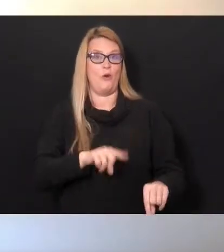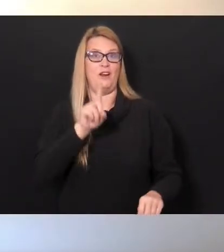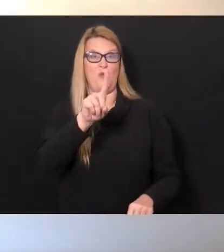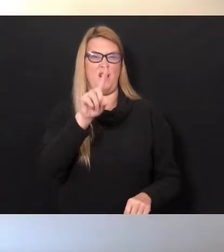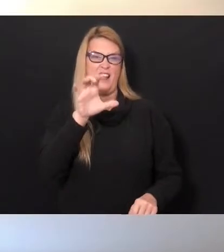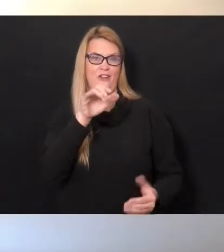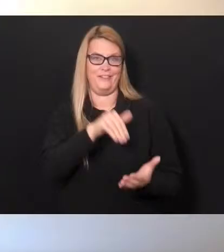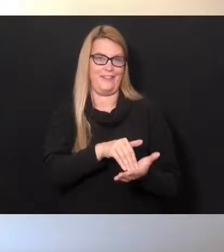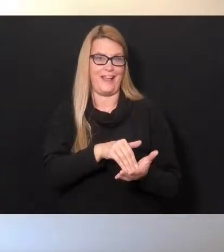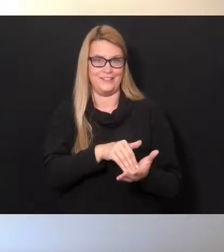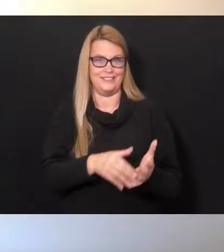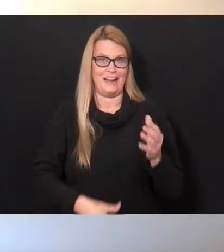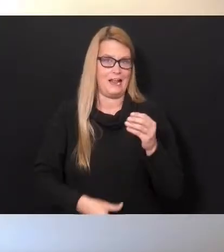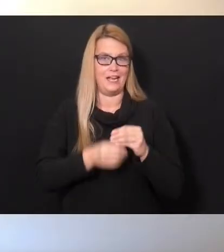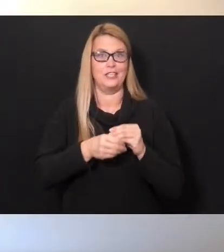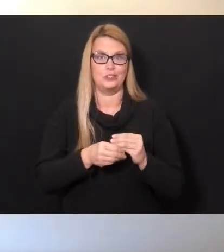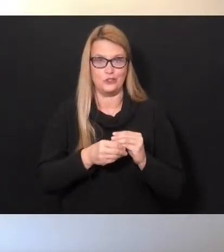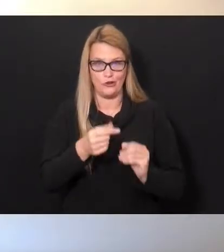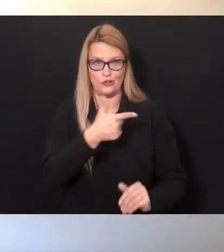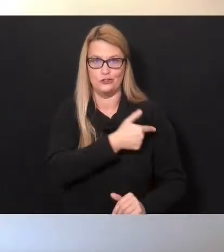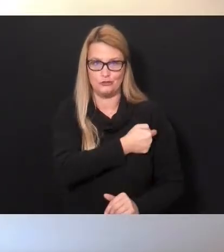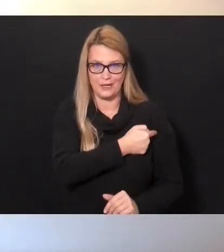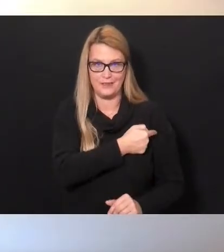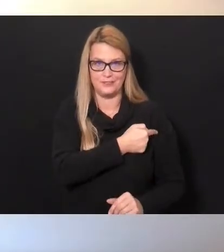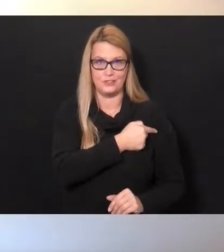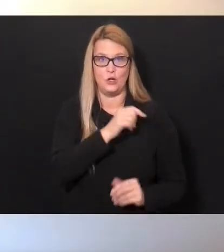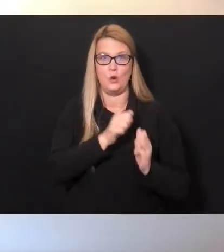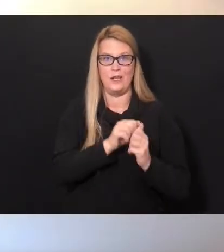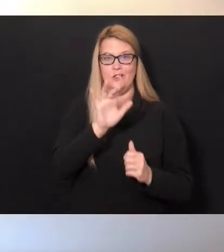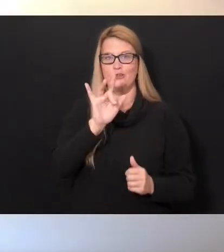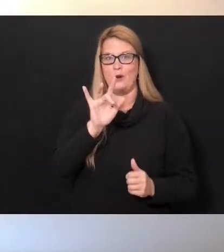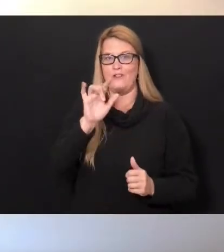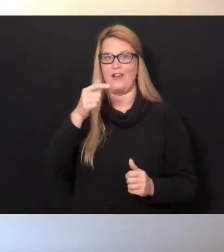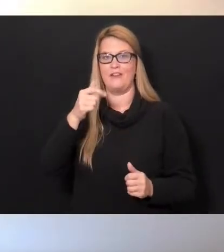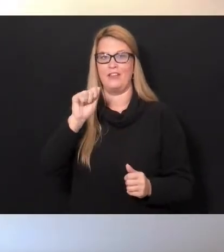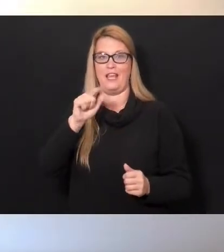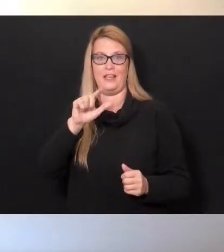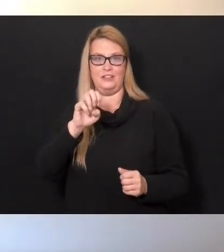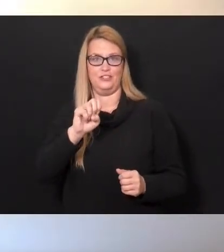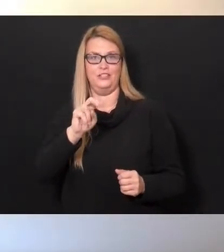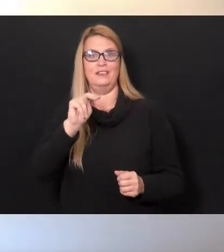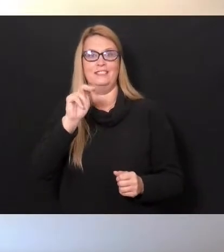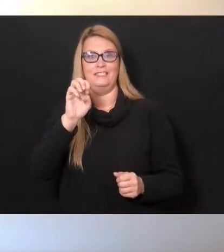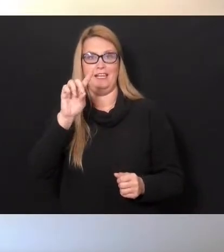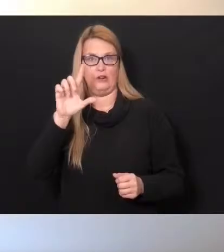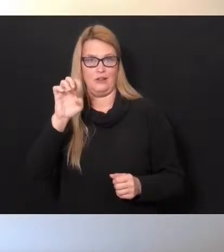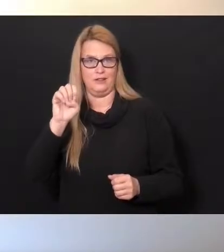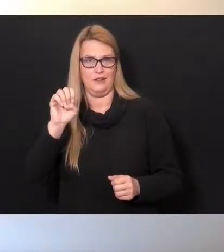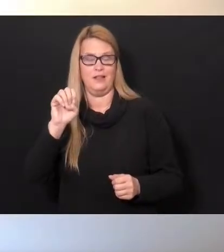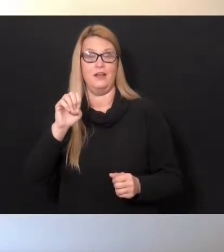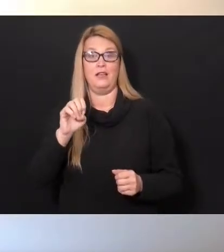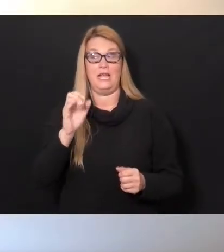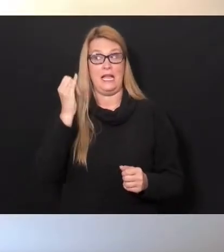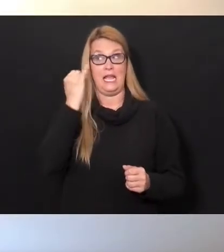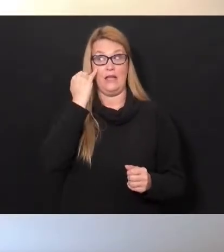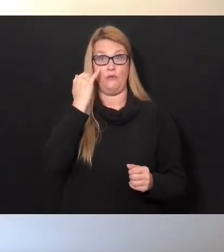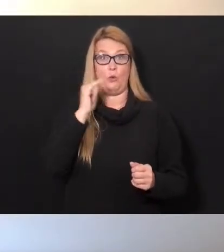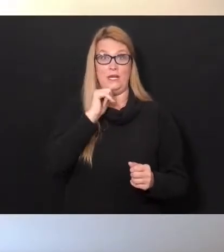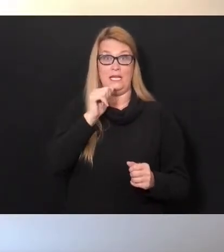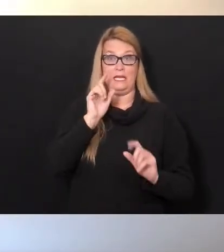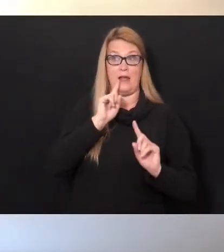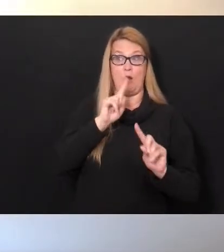100,000 additional syringes, 25 gauge needles. Had we not had those and today are